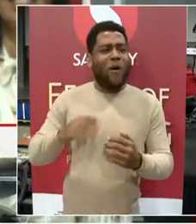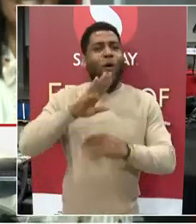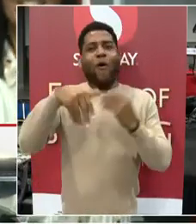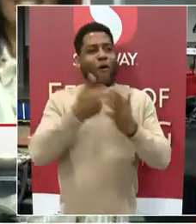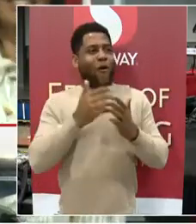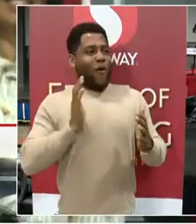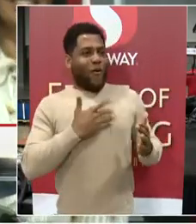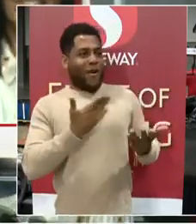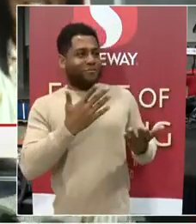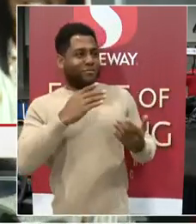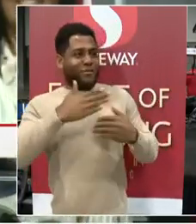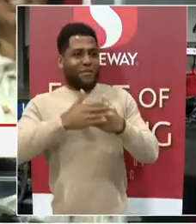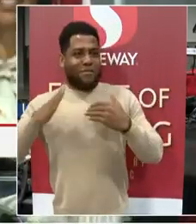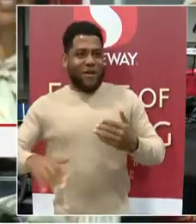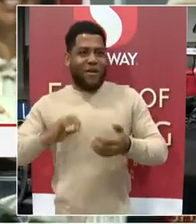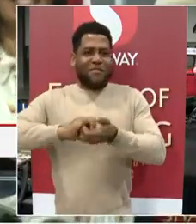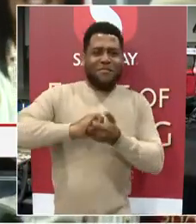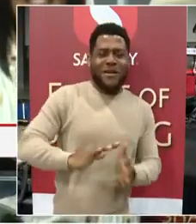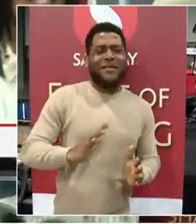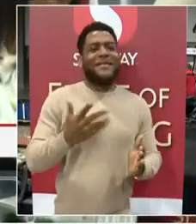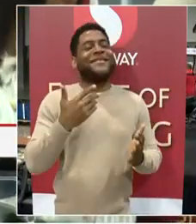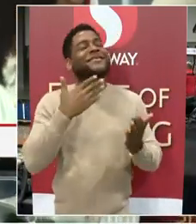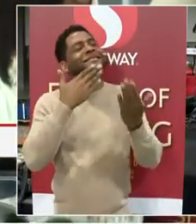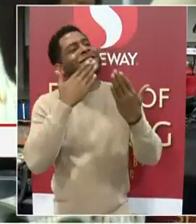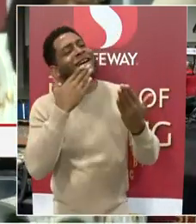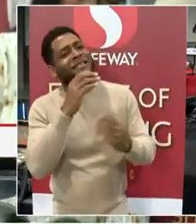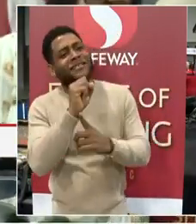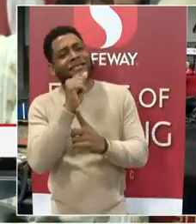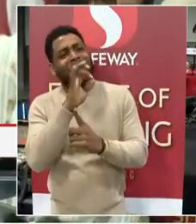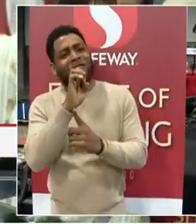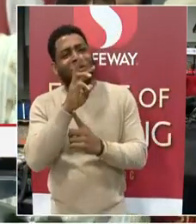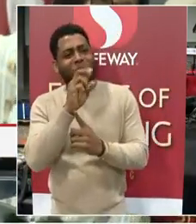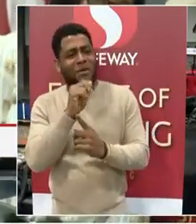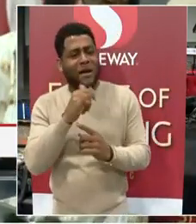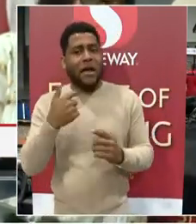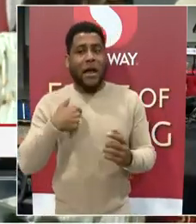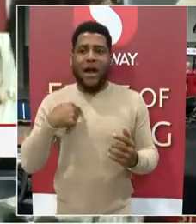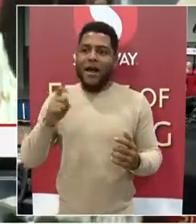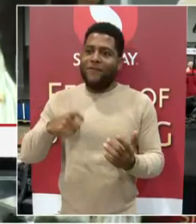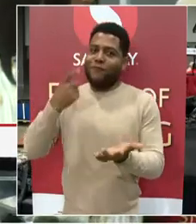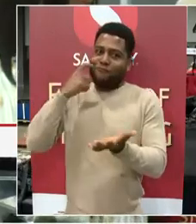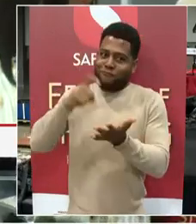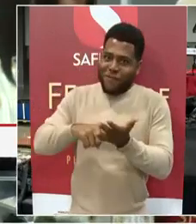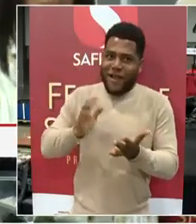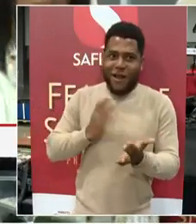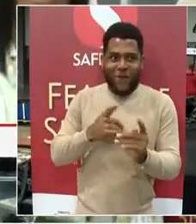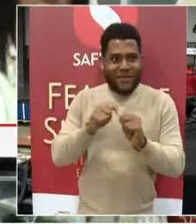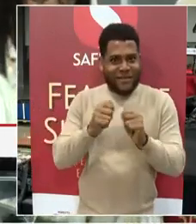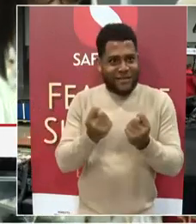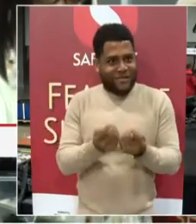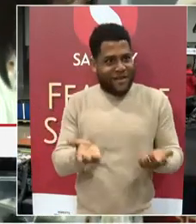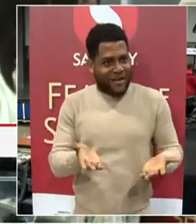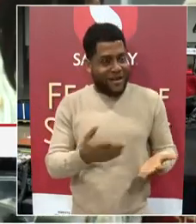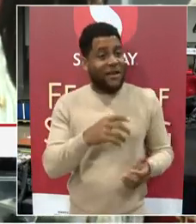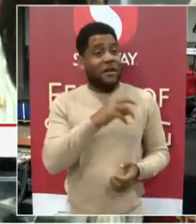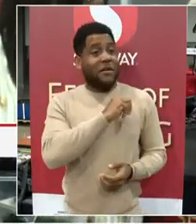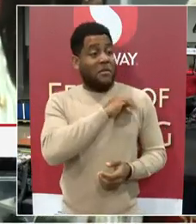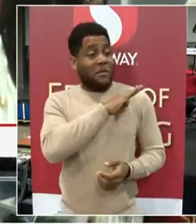again, Safeway. I acknowledge all of my team who are here from the Bowser administration,